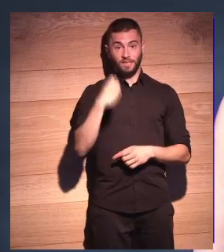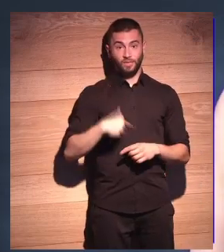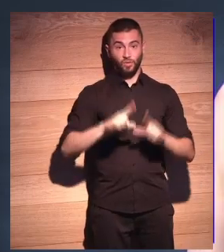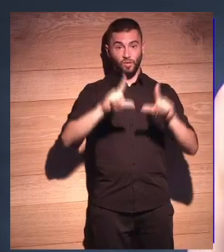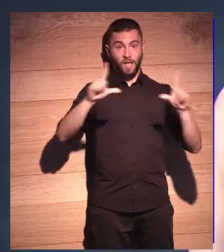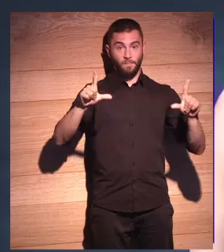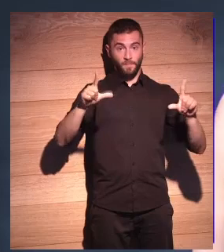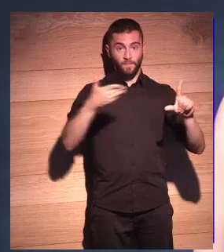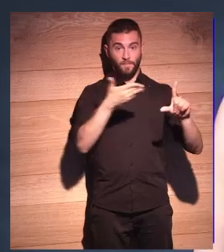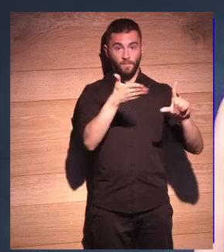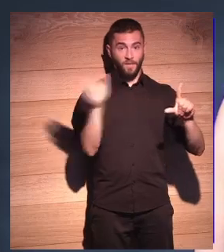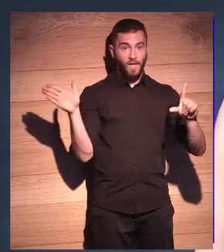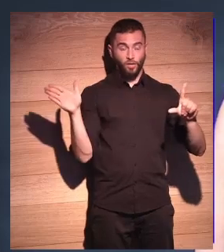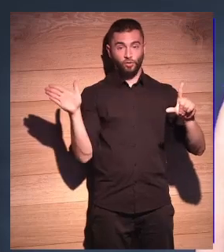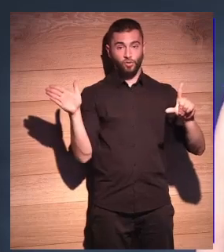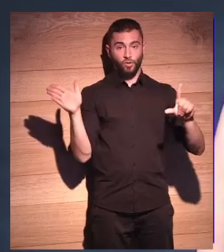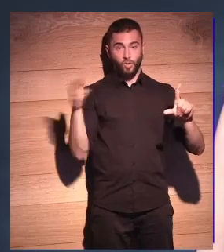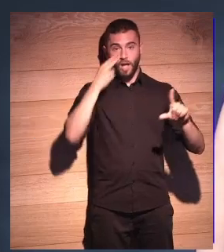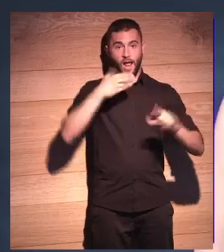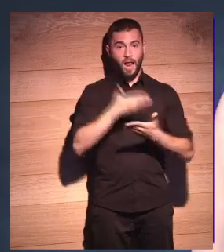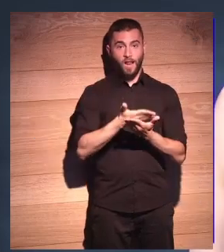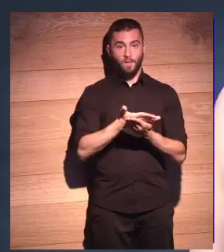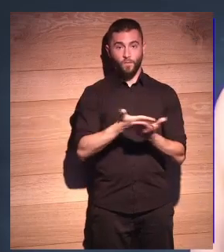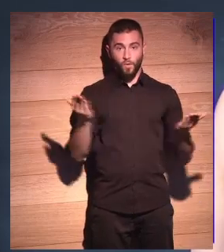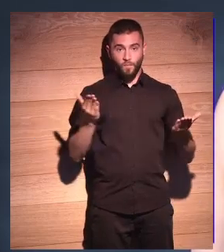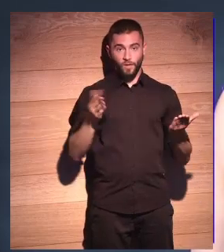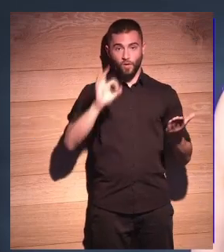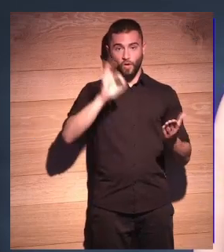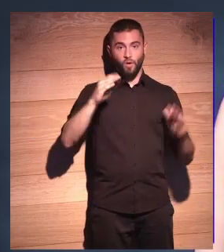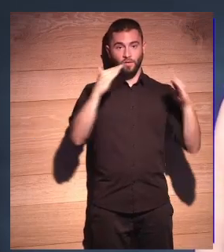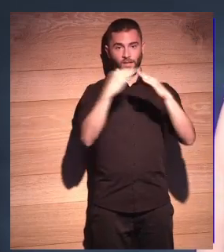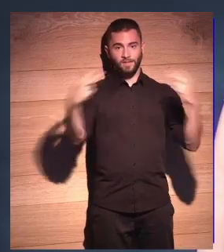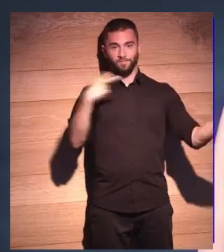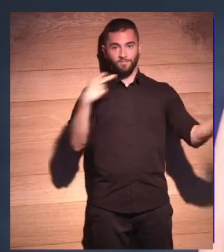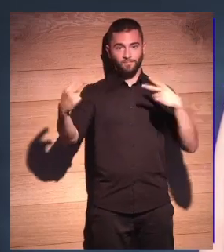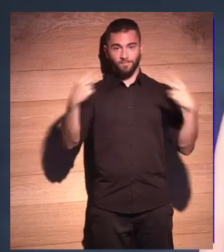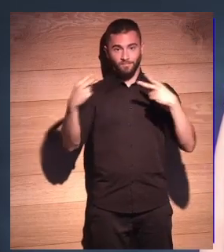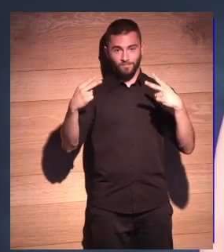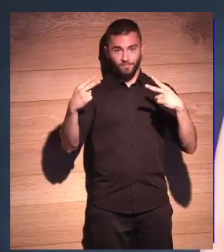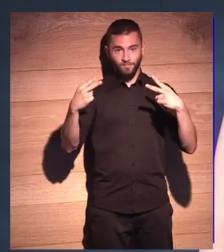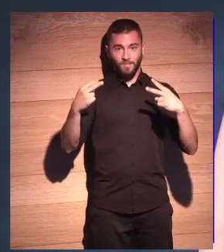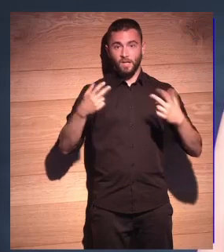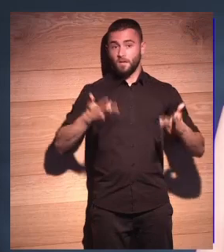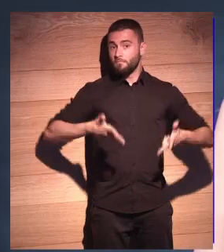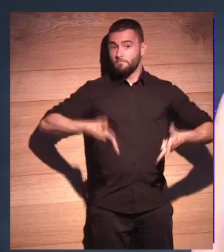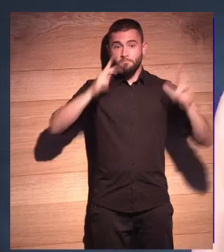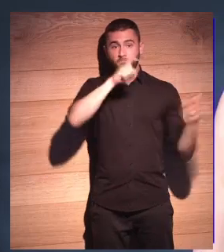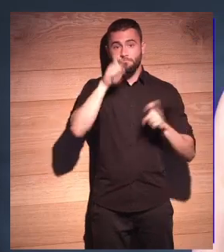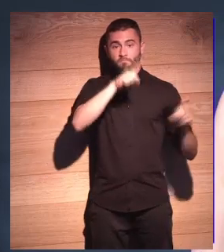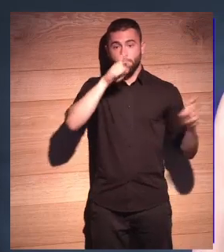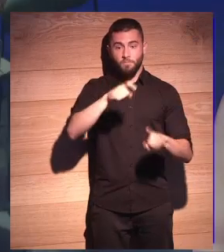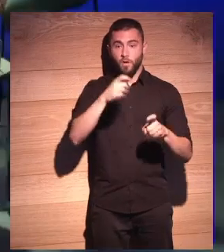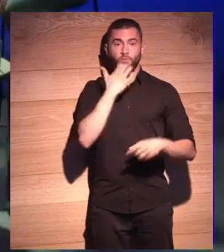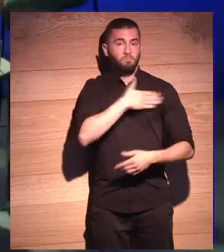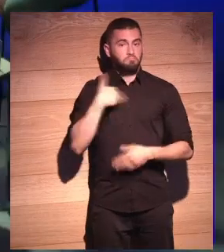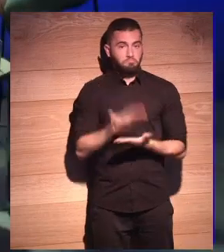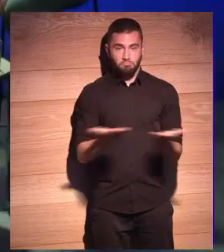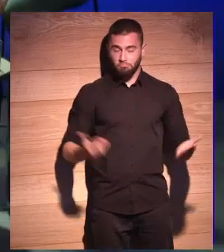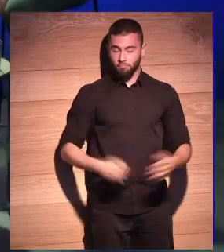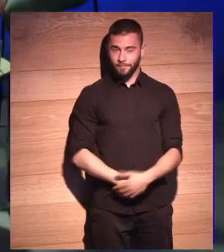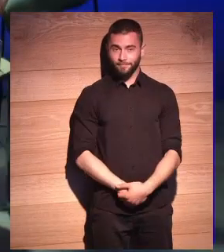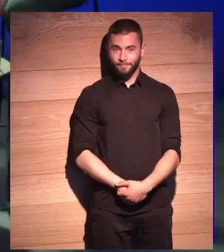leave this open to the public and people looking at us for watching us from home. So if you want